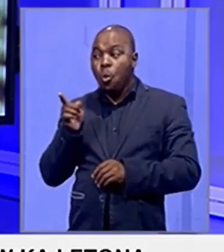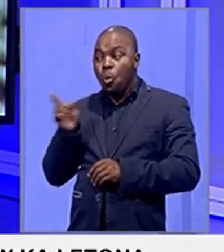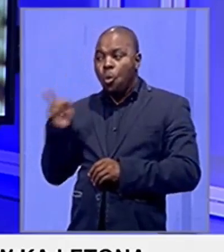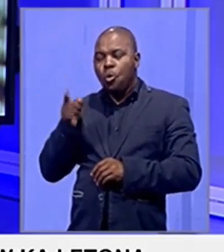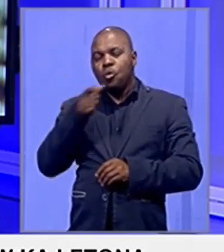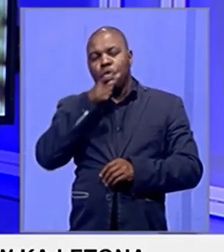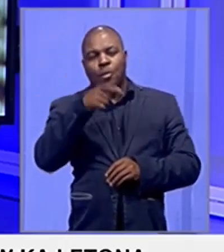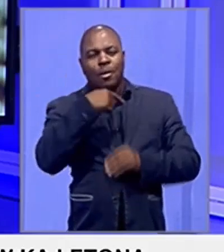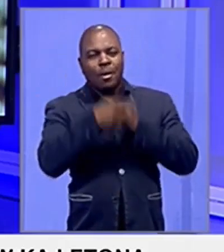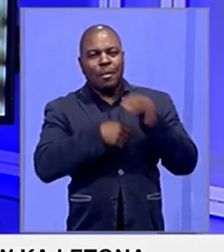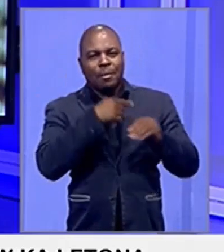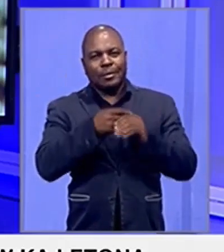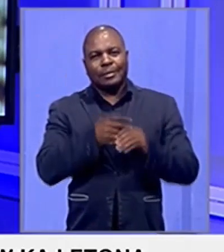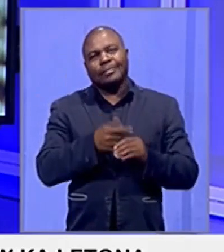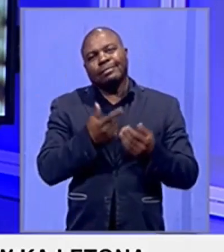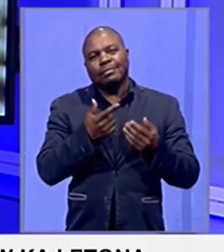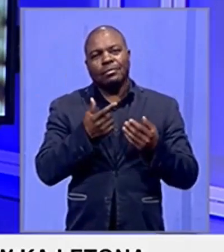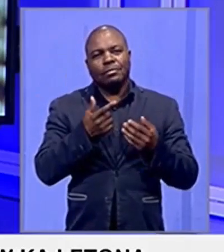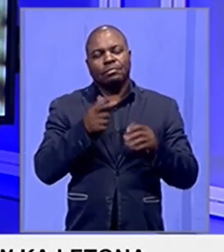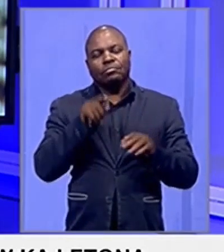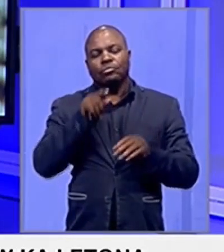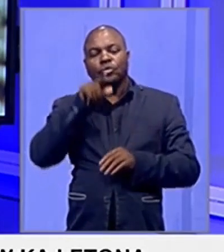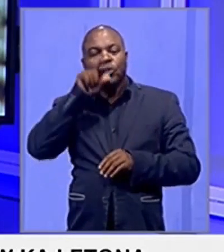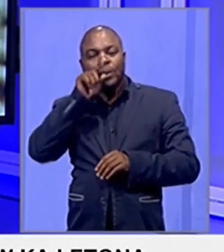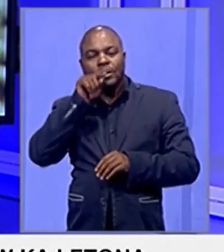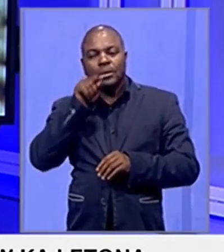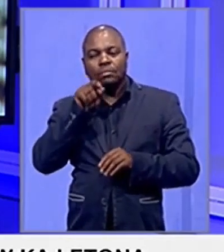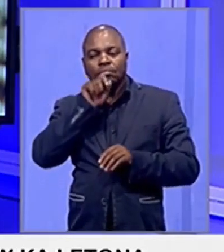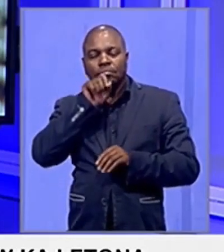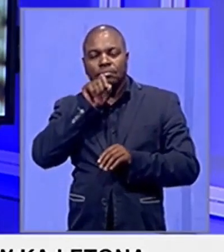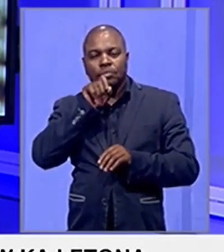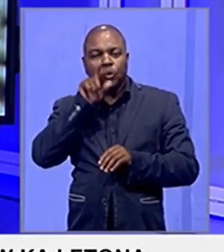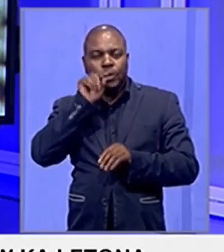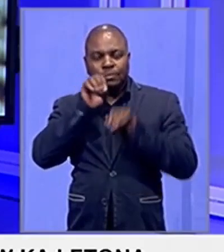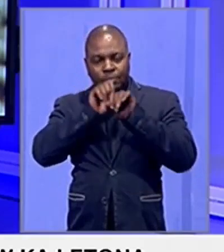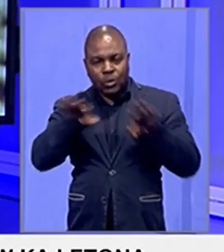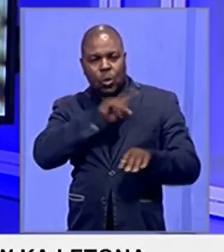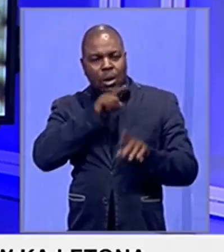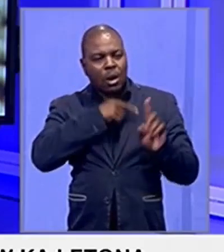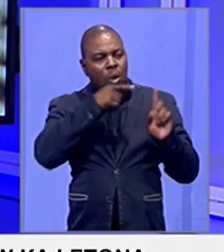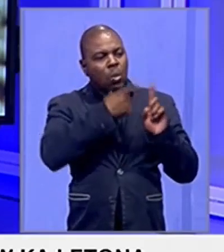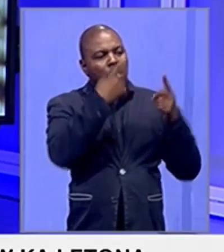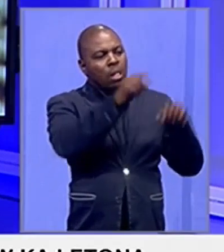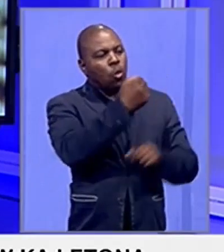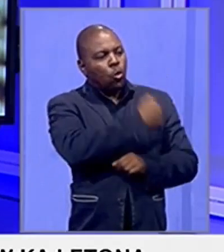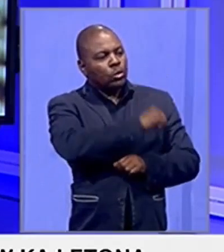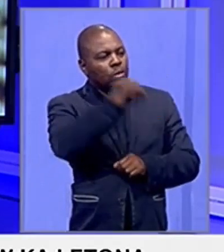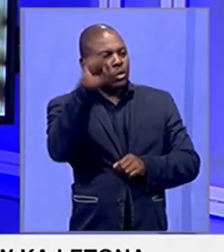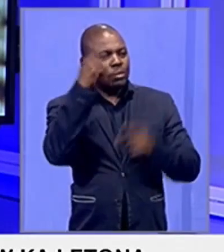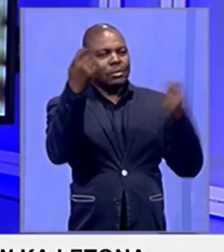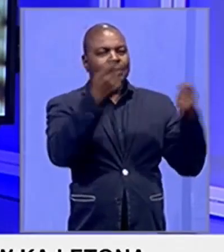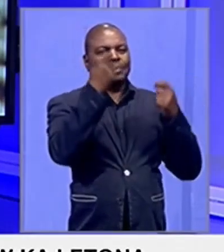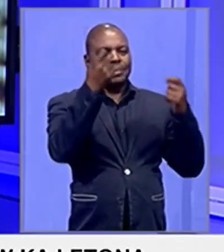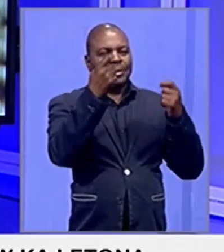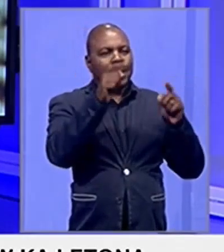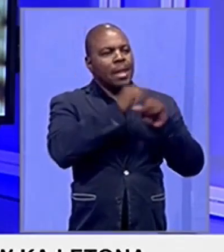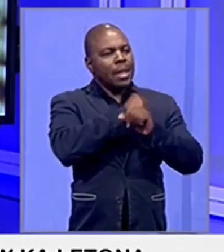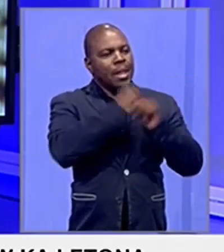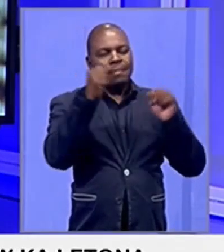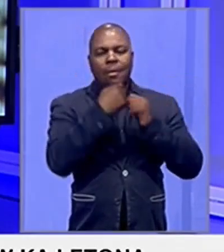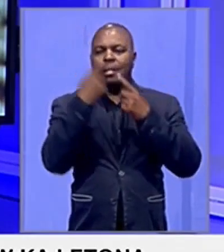ka tlaleho ya lesedinyana ka Mantashe ha a ne a le moketeng wa Khosatu ho ena le ho ba moketeng o neng o mong